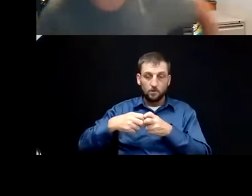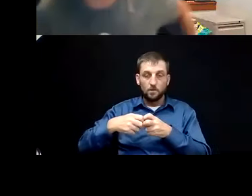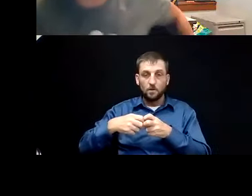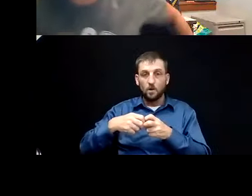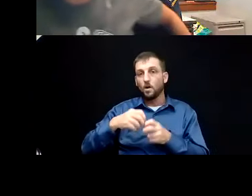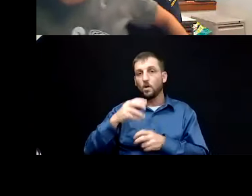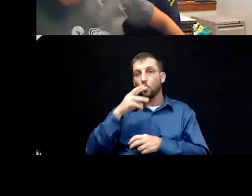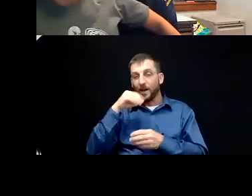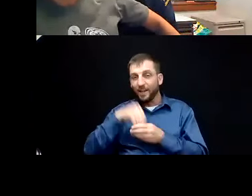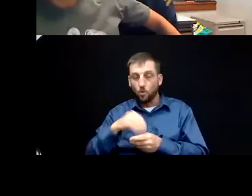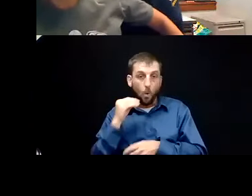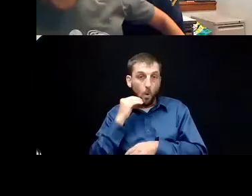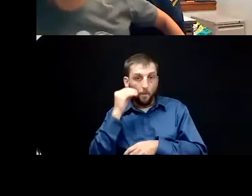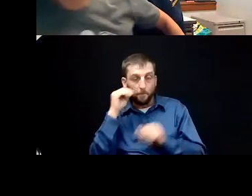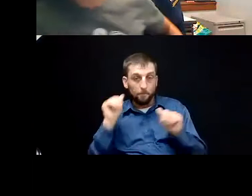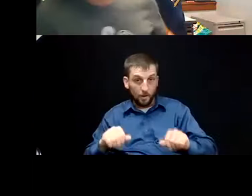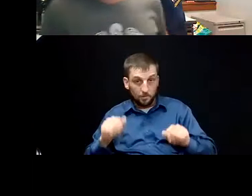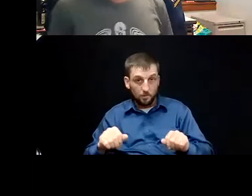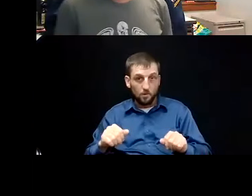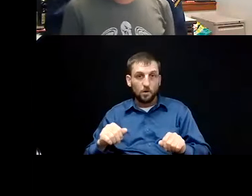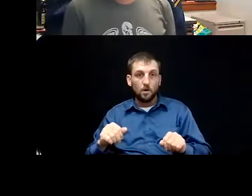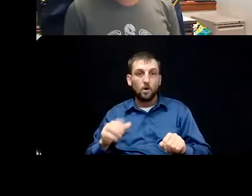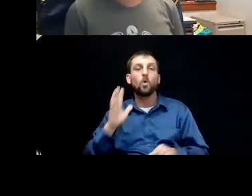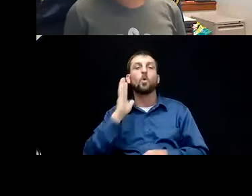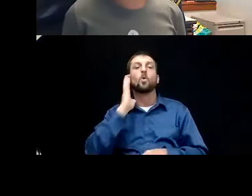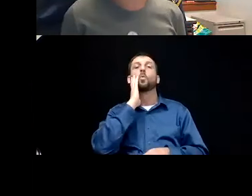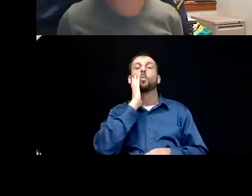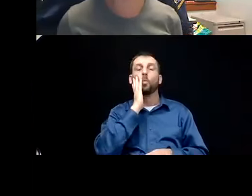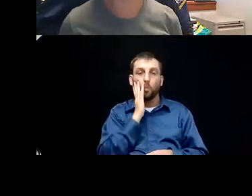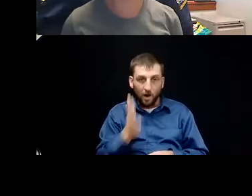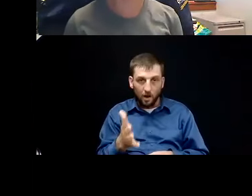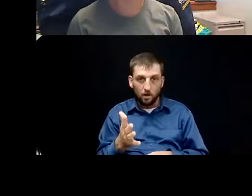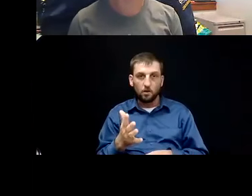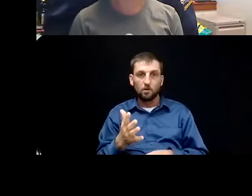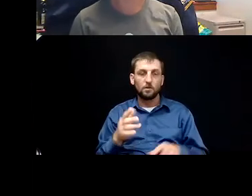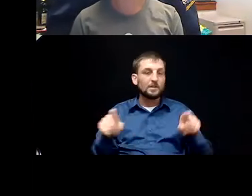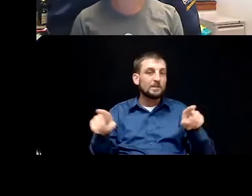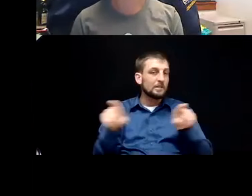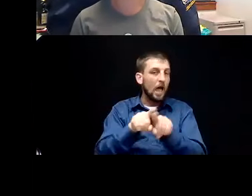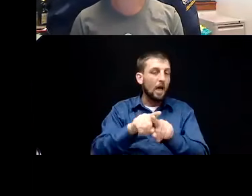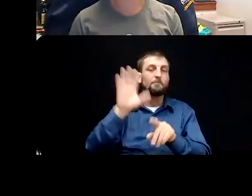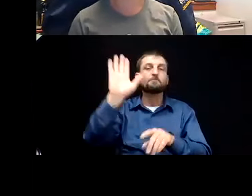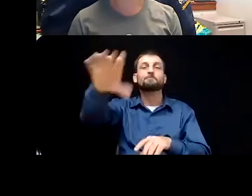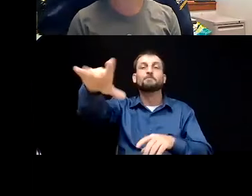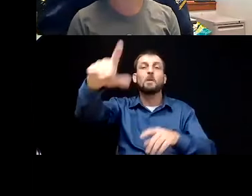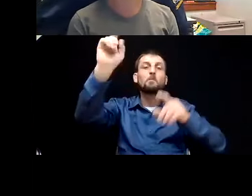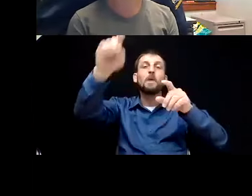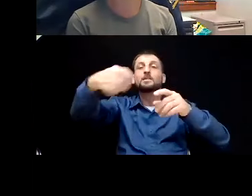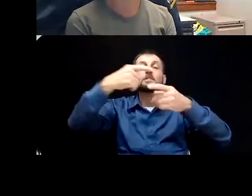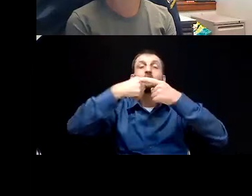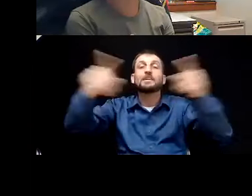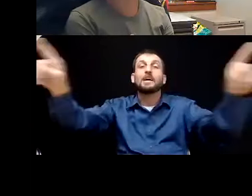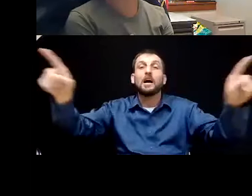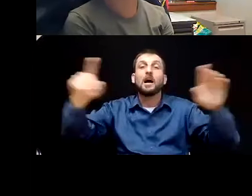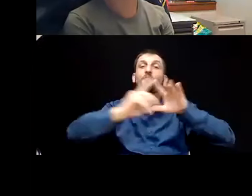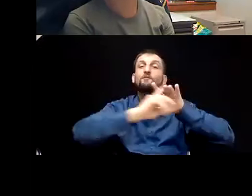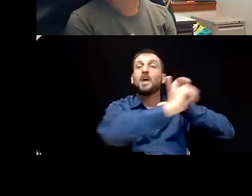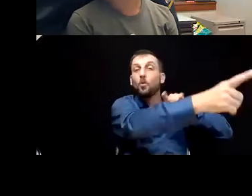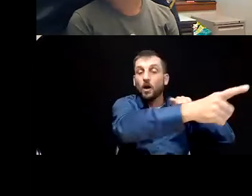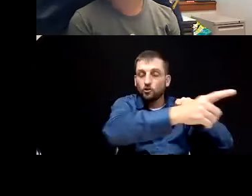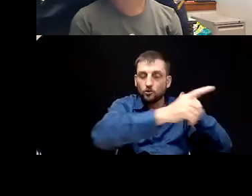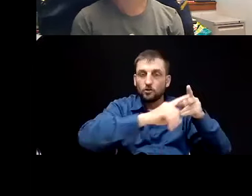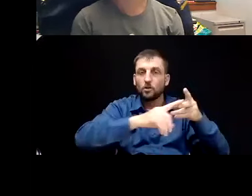water in your home, that we're going to evacuate. We're still going to call for the same evacuations. We're still going to do